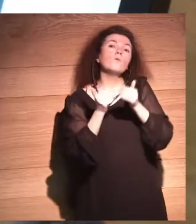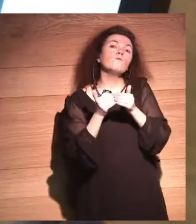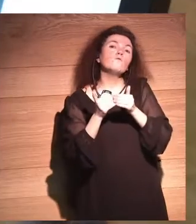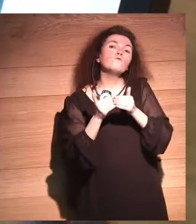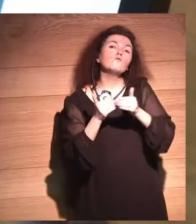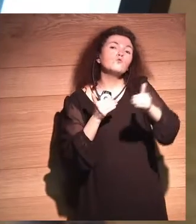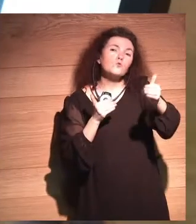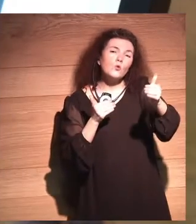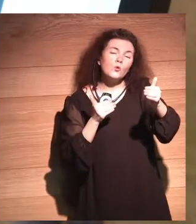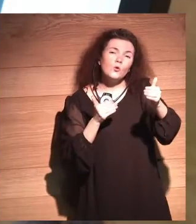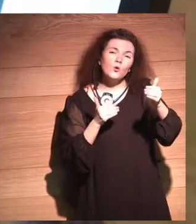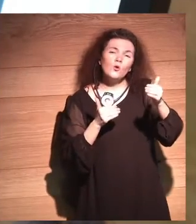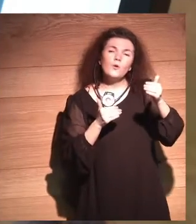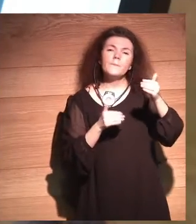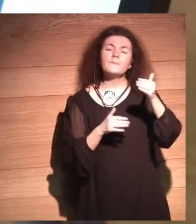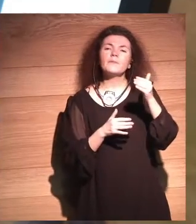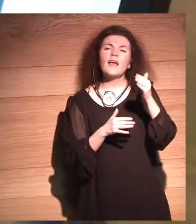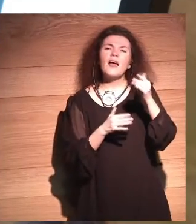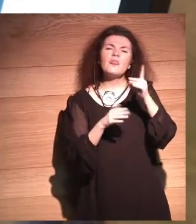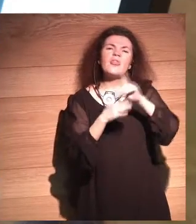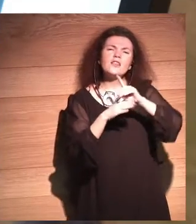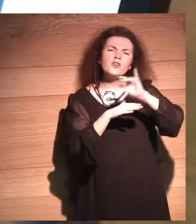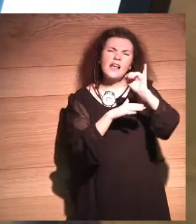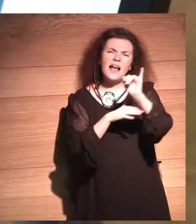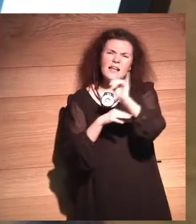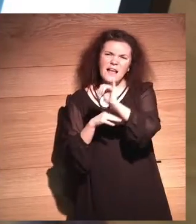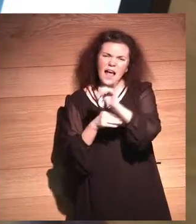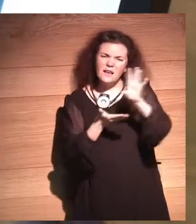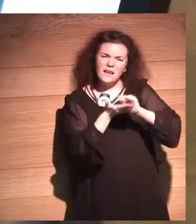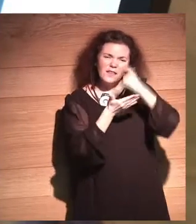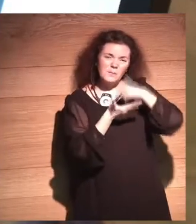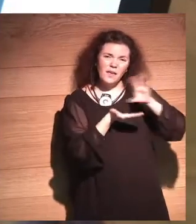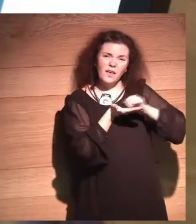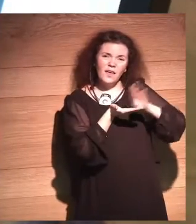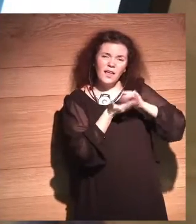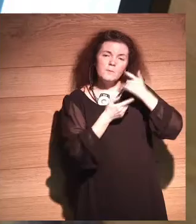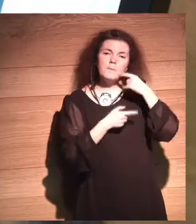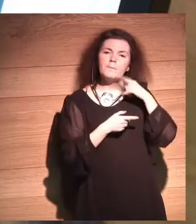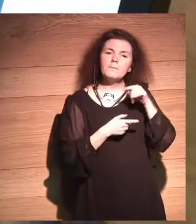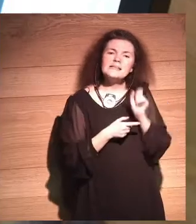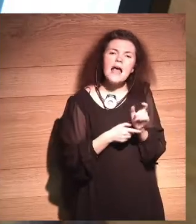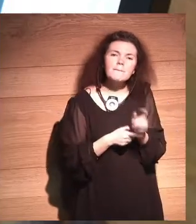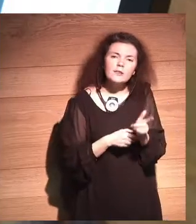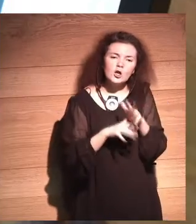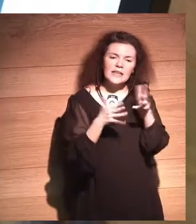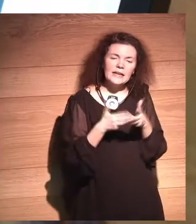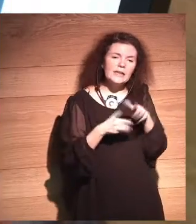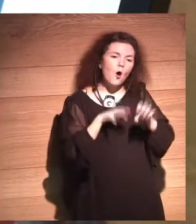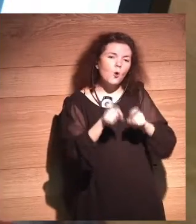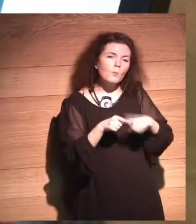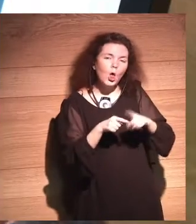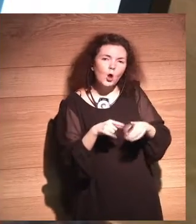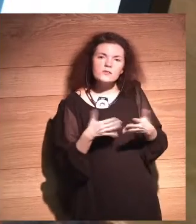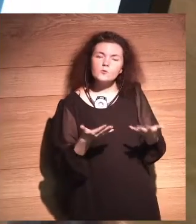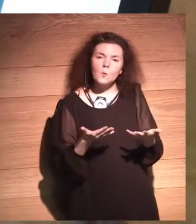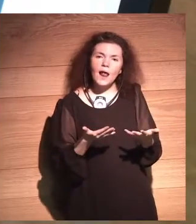much data collected about me from my shopping online and my habits online, he says, or he used to